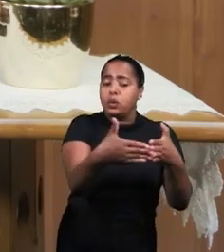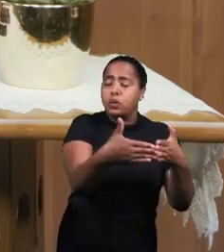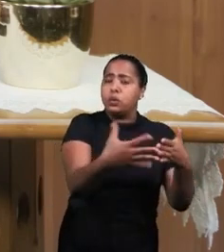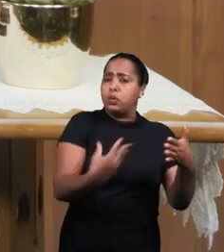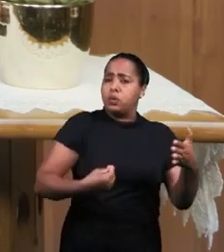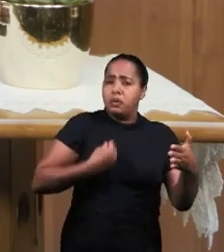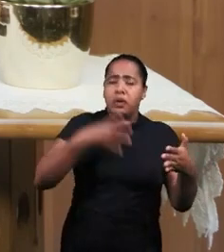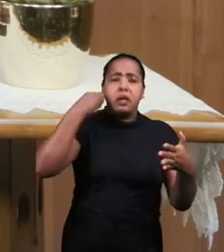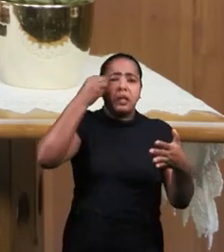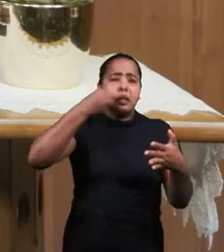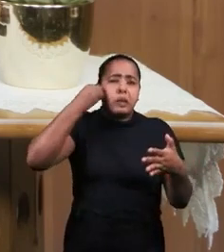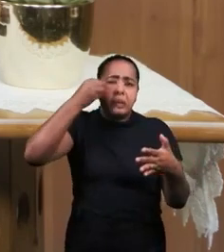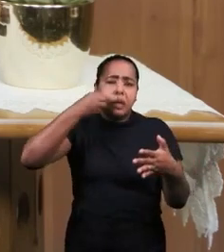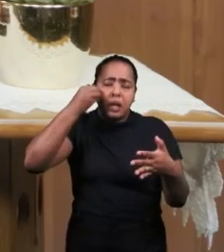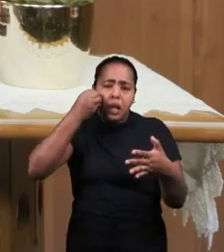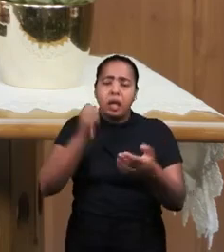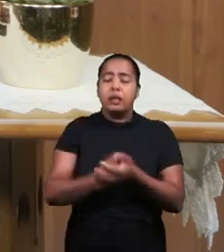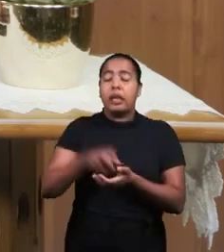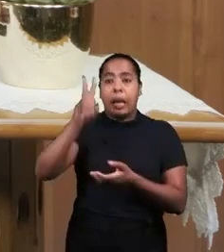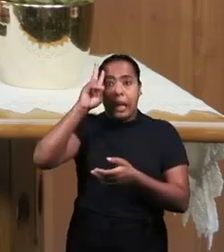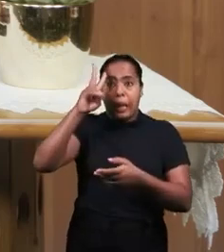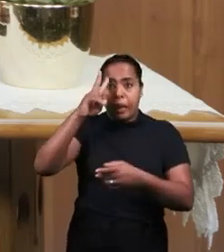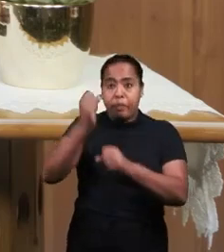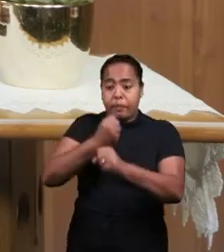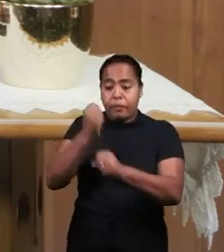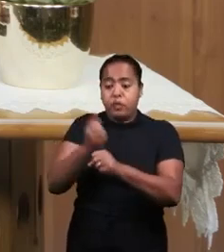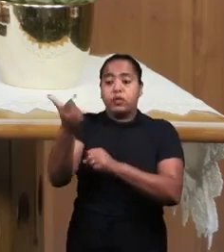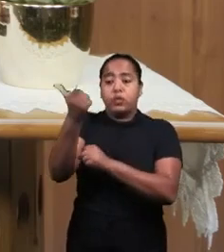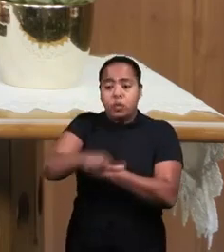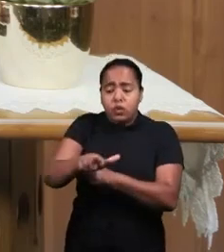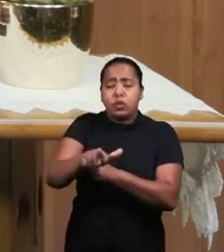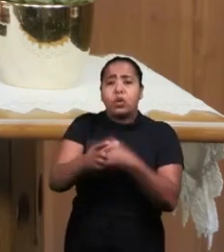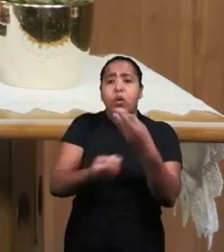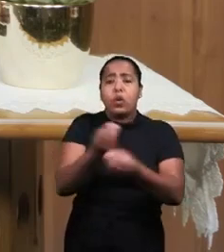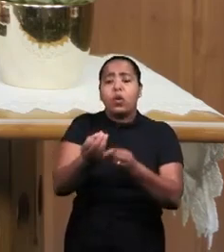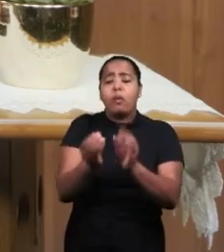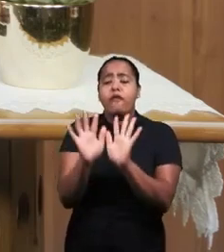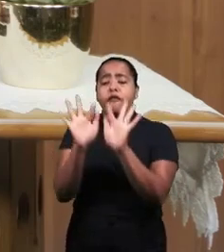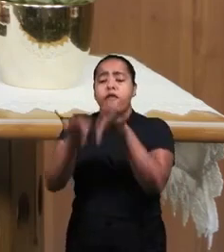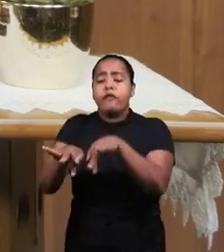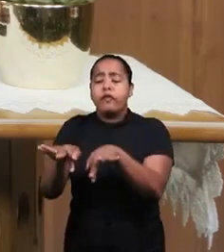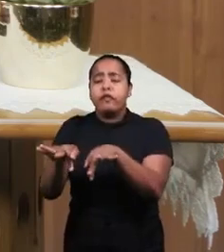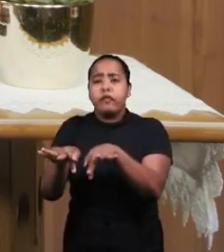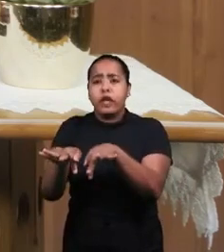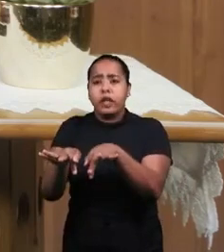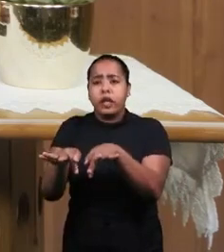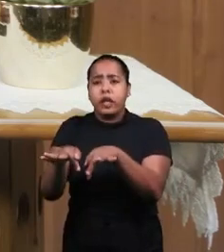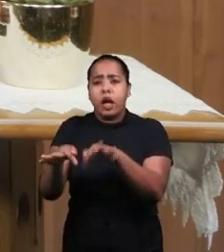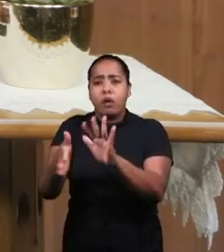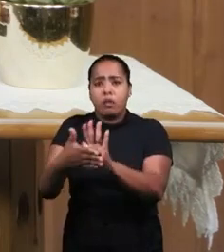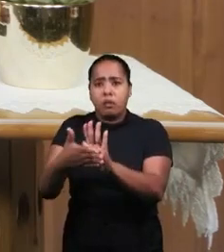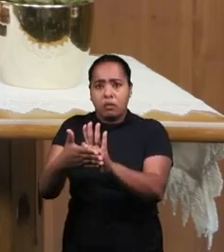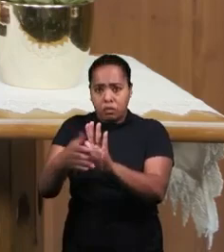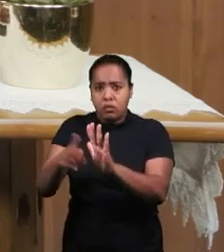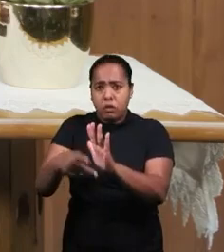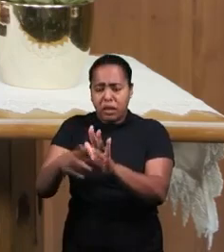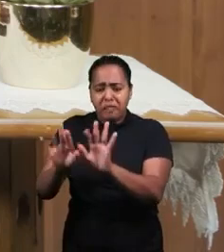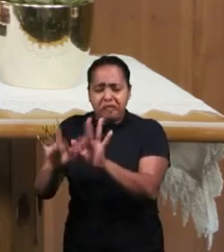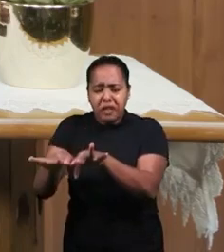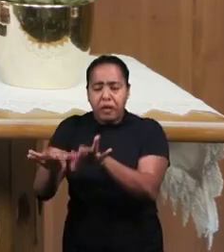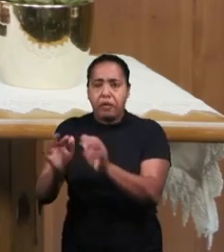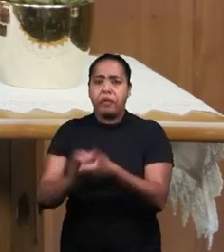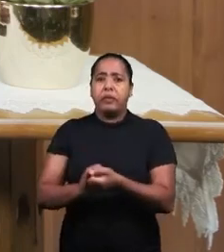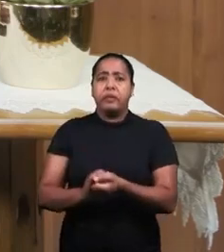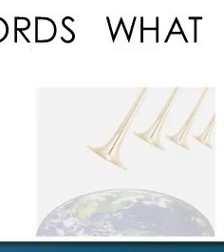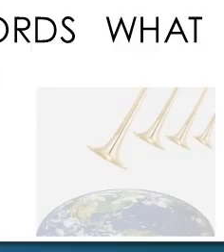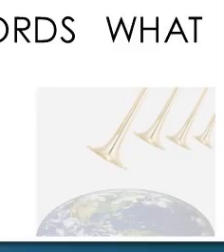there, the experiences, we're remembering that the reconstruction was right at the end of the project. So when the project was ending. So let's go to the question